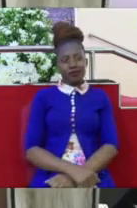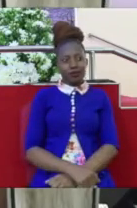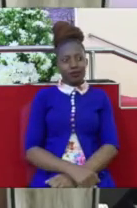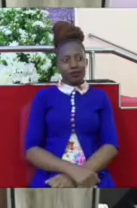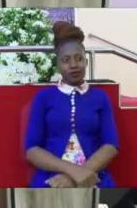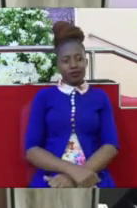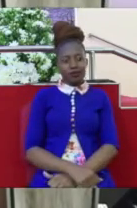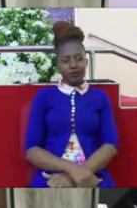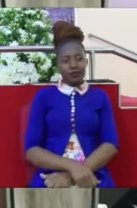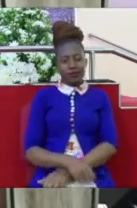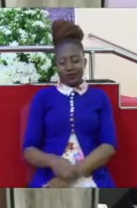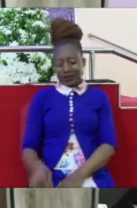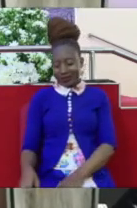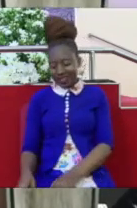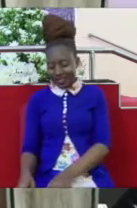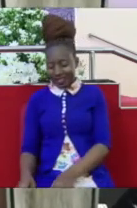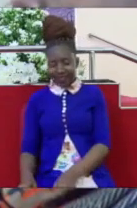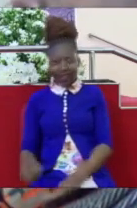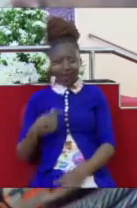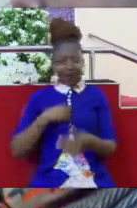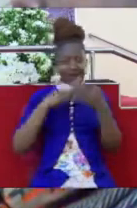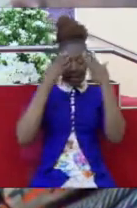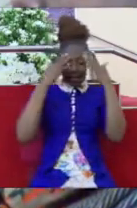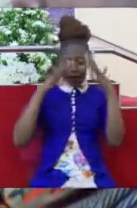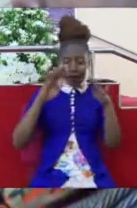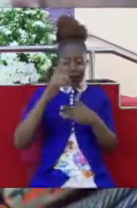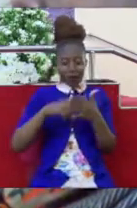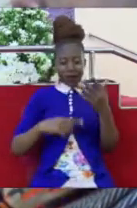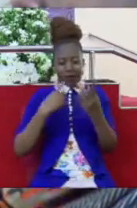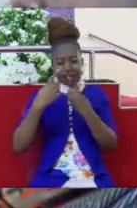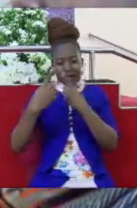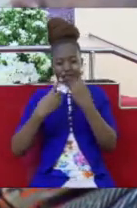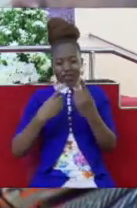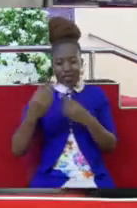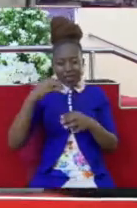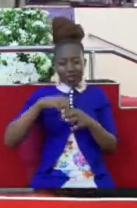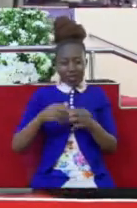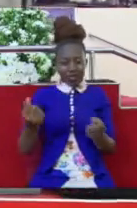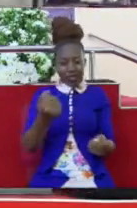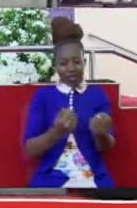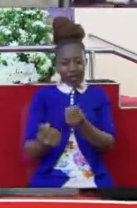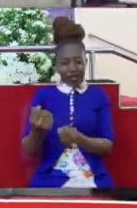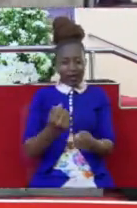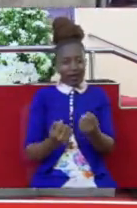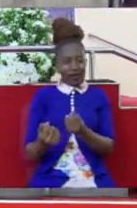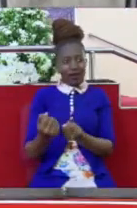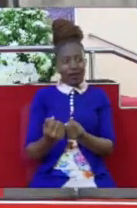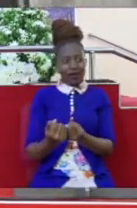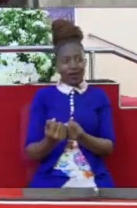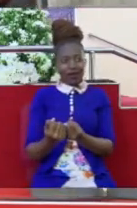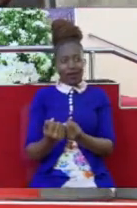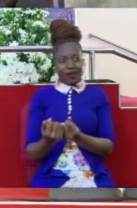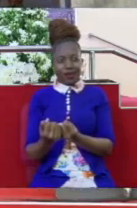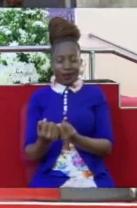and not, you know, ugali. Sijui walikuwa na gumzo gani kwenye gari lakini walikuwa wakipiga wakisema mambo ya kwenda kula lunch. But they did come back and they eventually picked